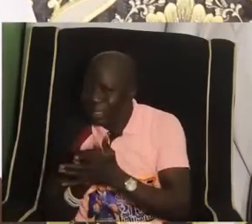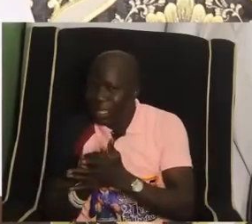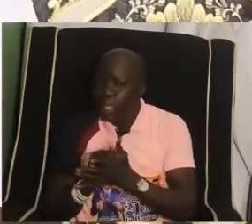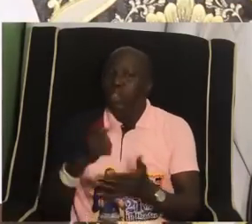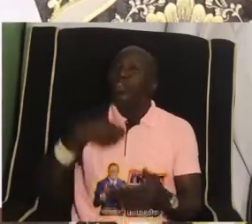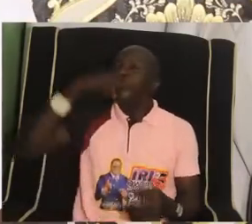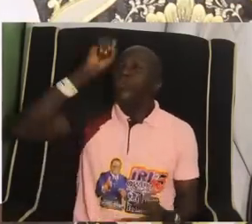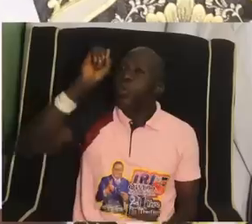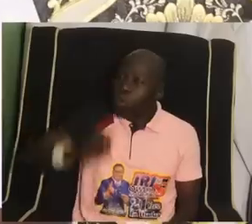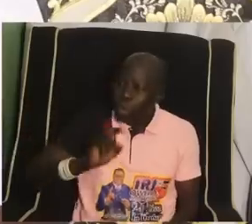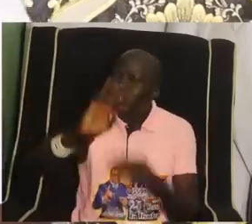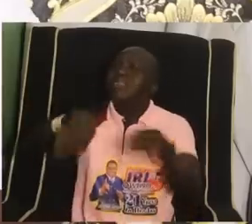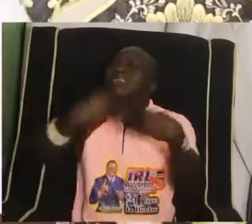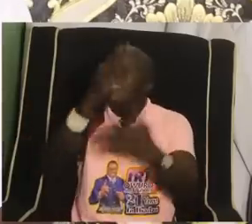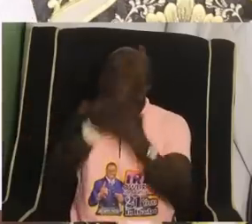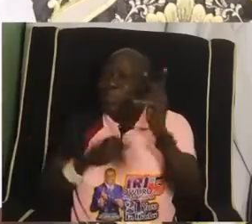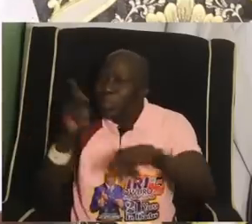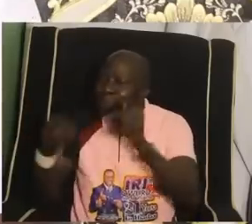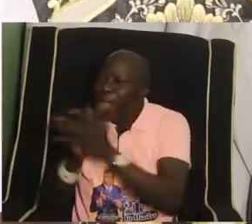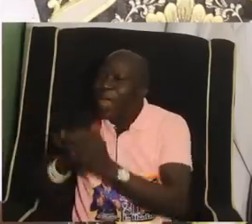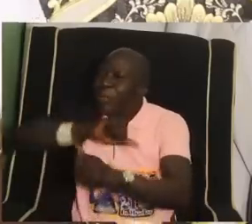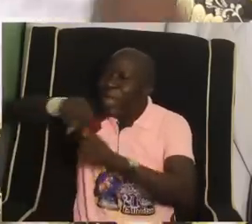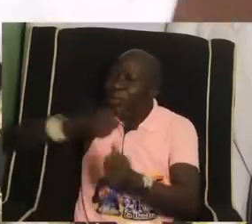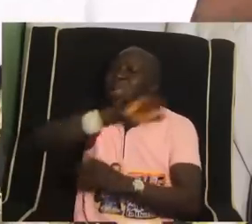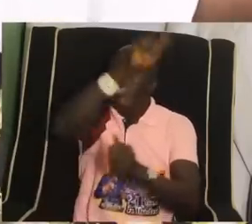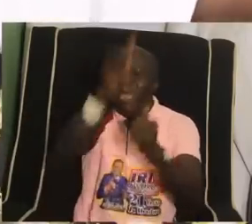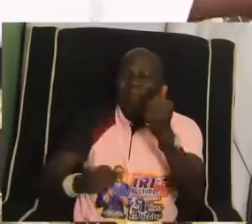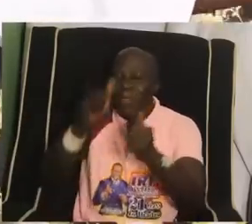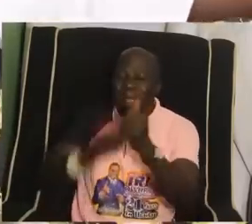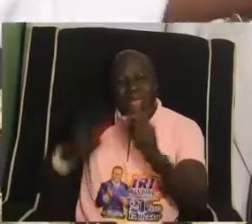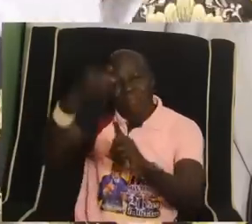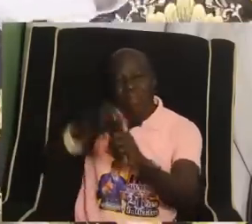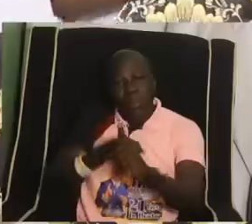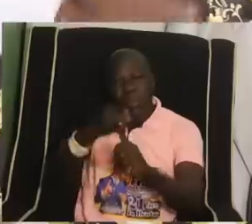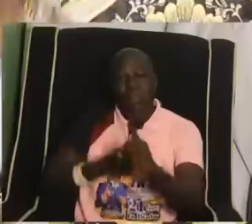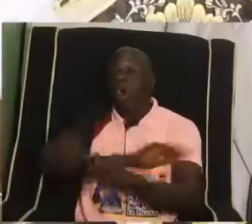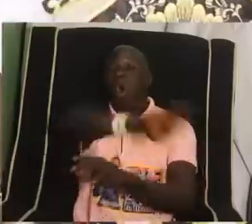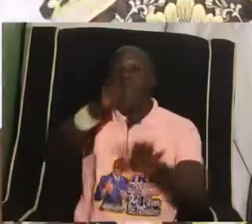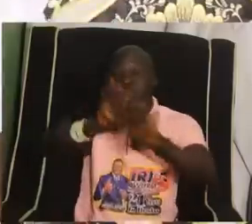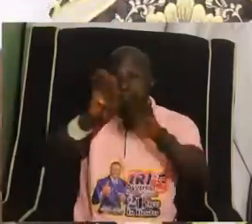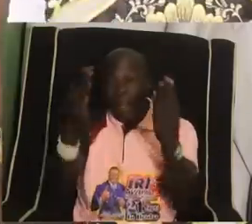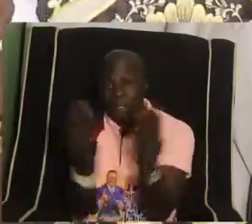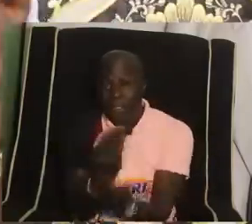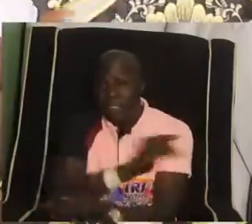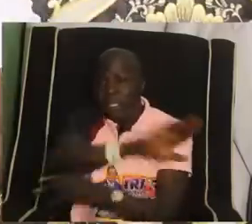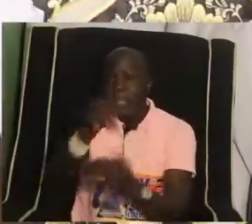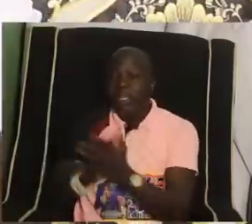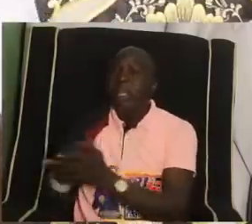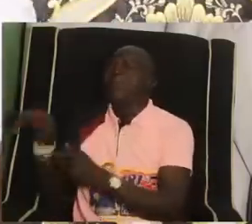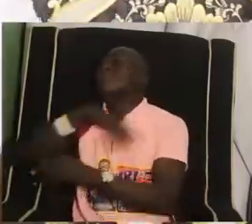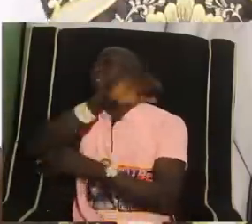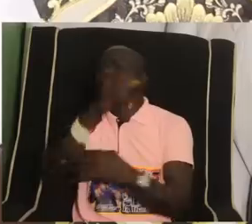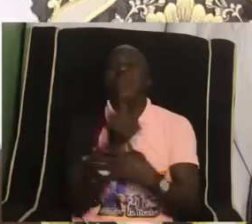instruction. The Lord said, "We must be giving anointing unto people every month." All our branches.